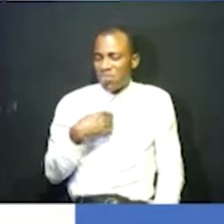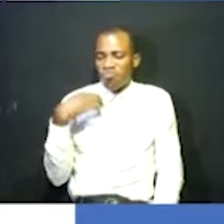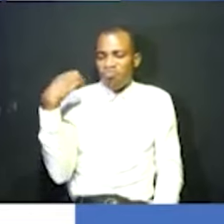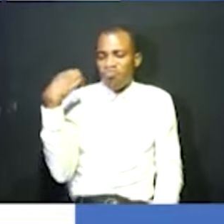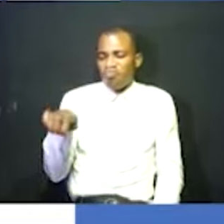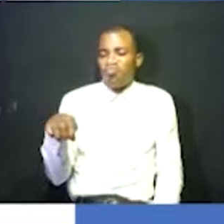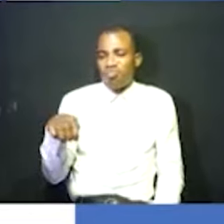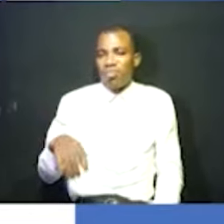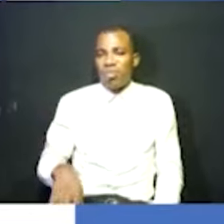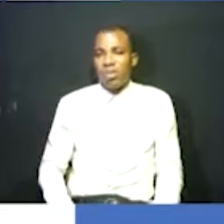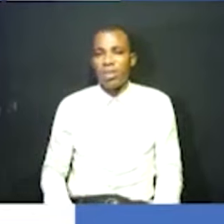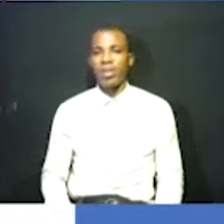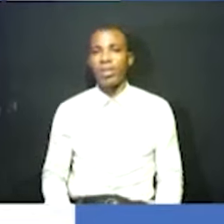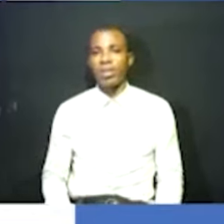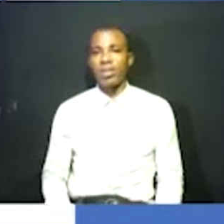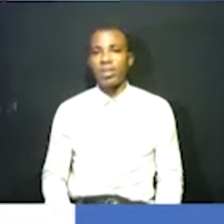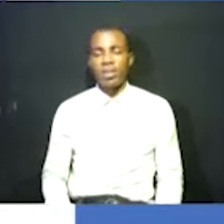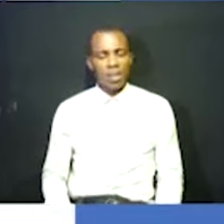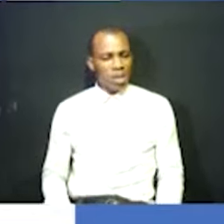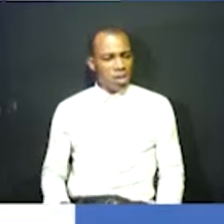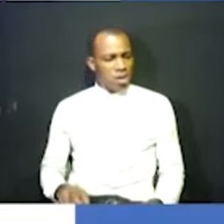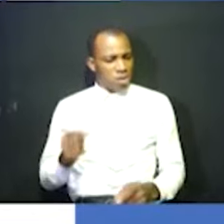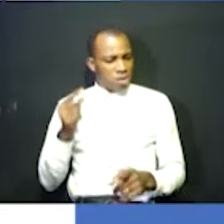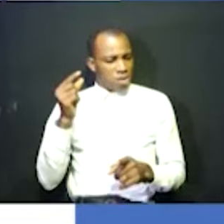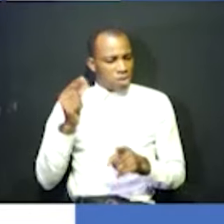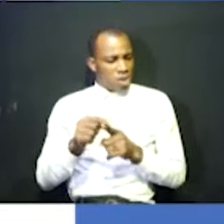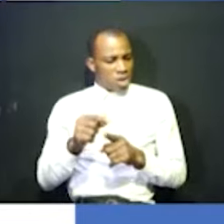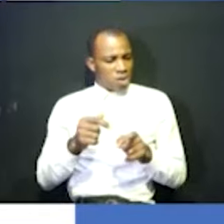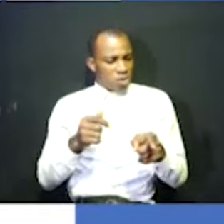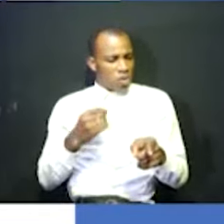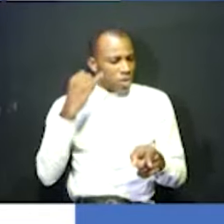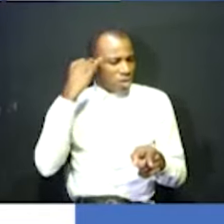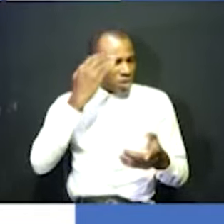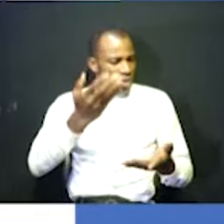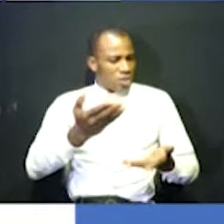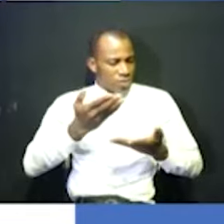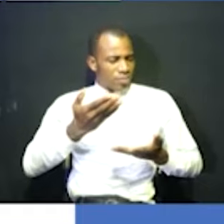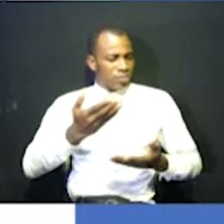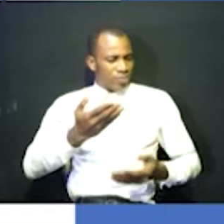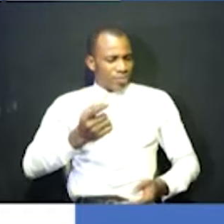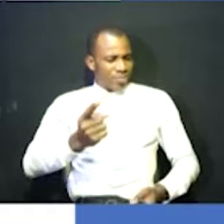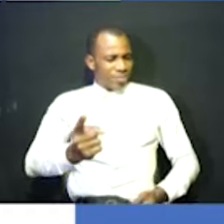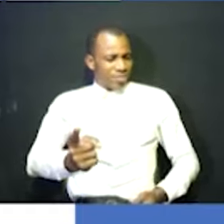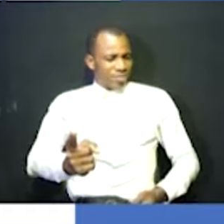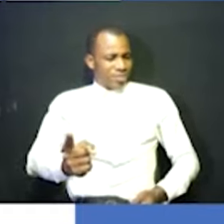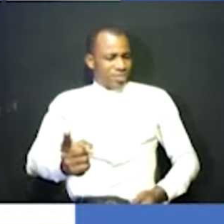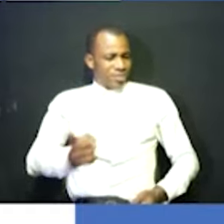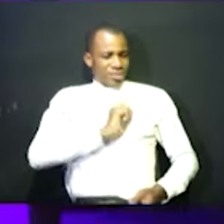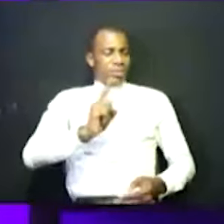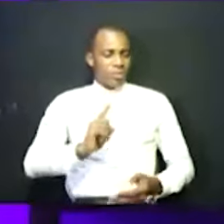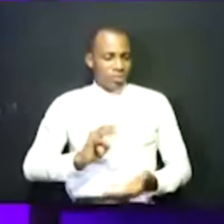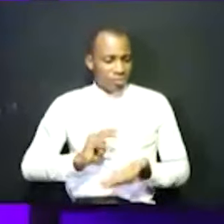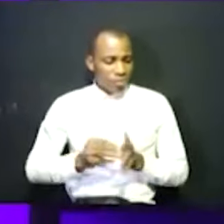striking. This is pure philosophical statement on the theory of